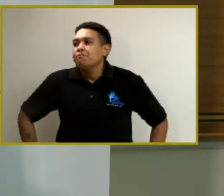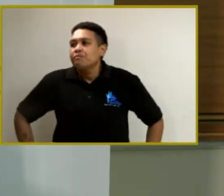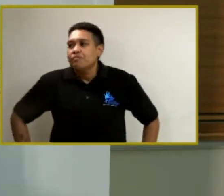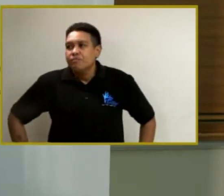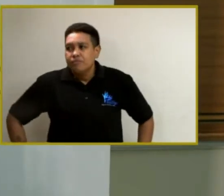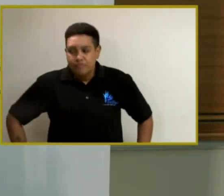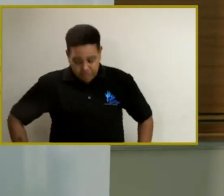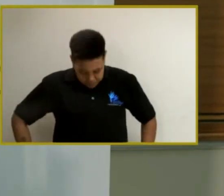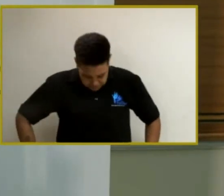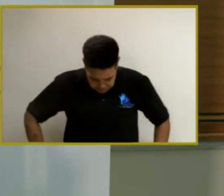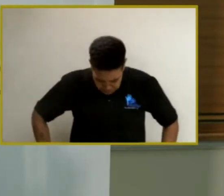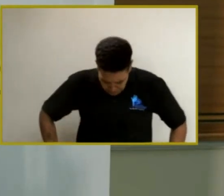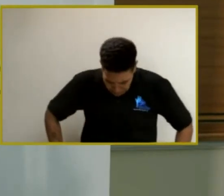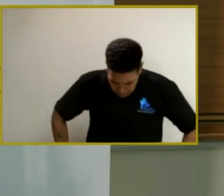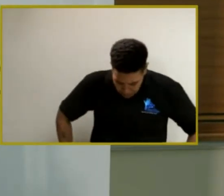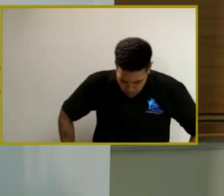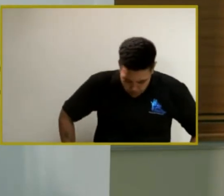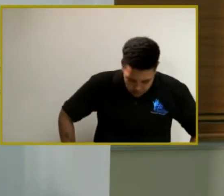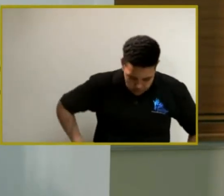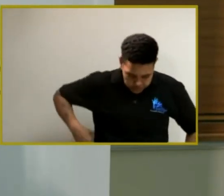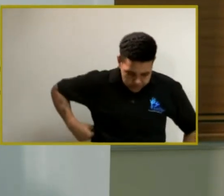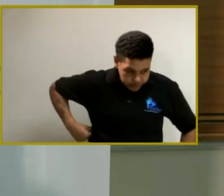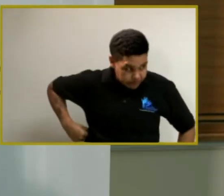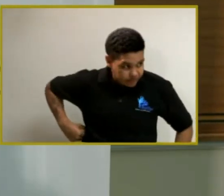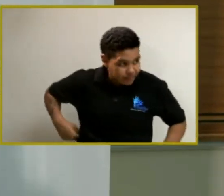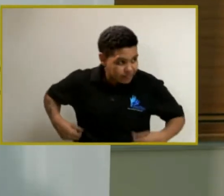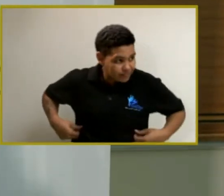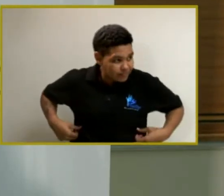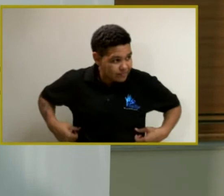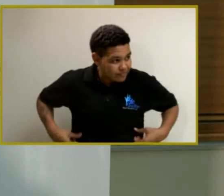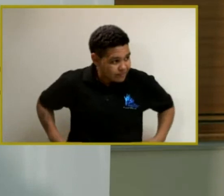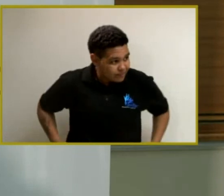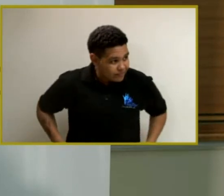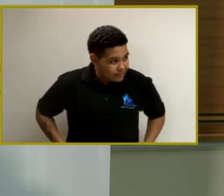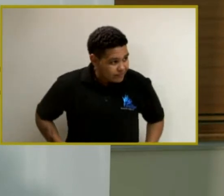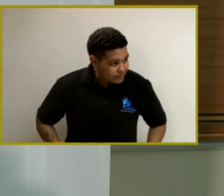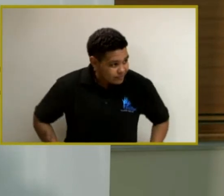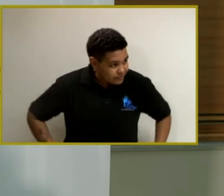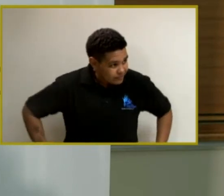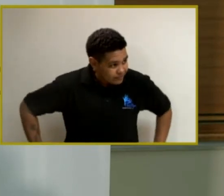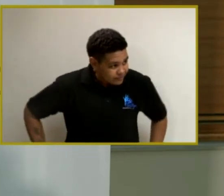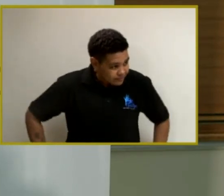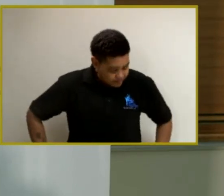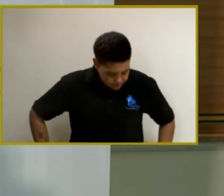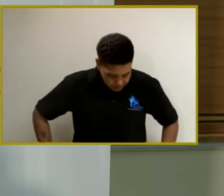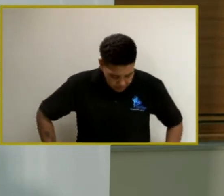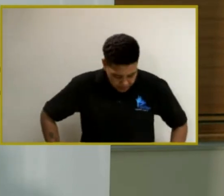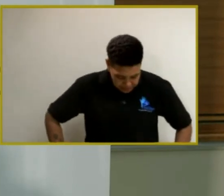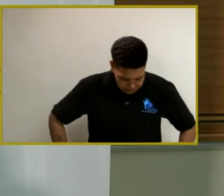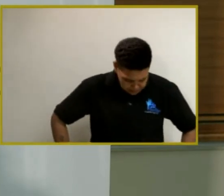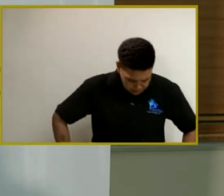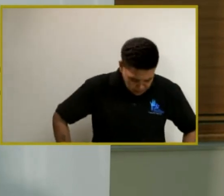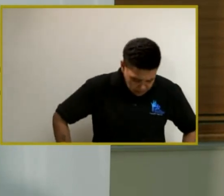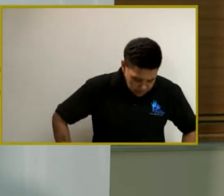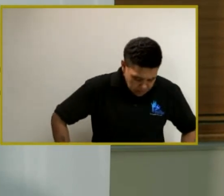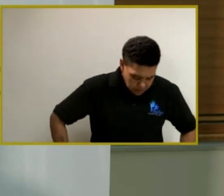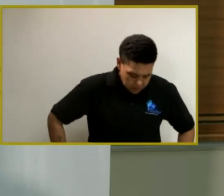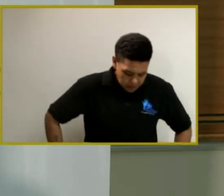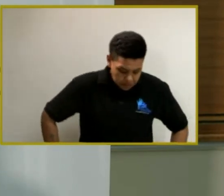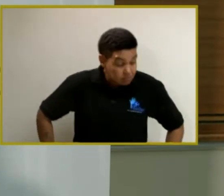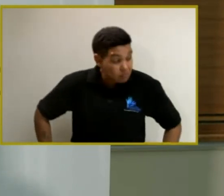Well, we did show the graphs. I really would have to go back to the graphs to look at the numbers